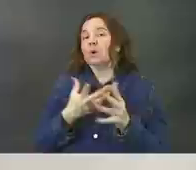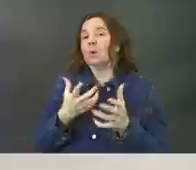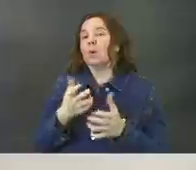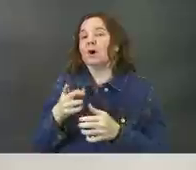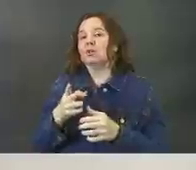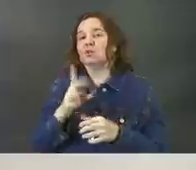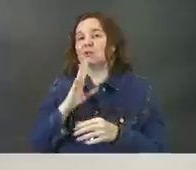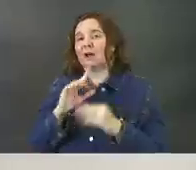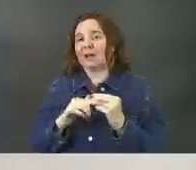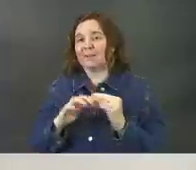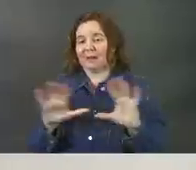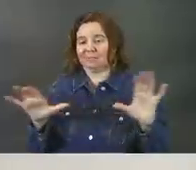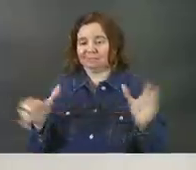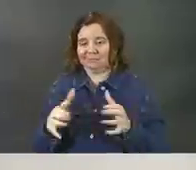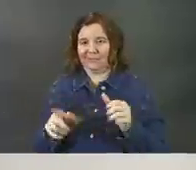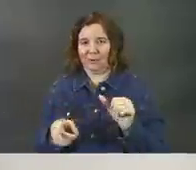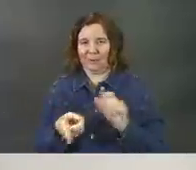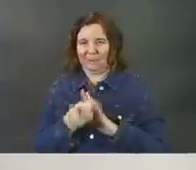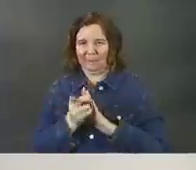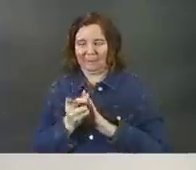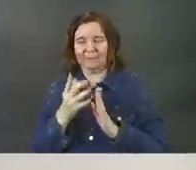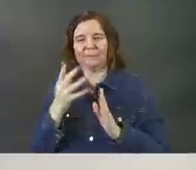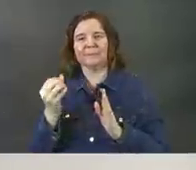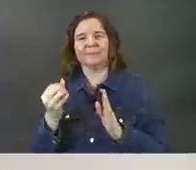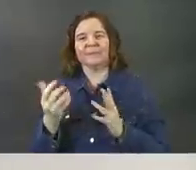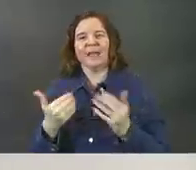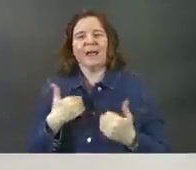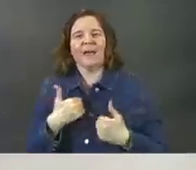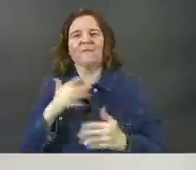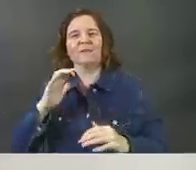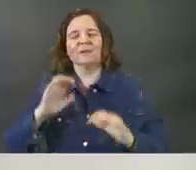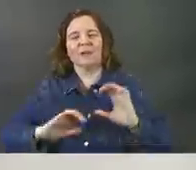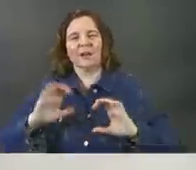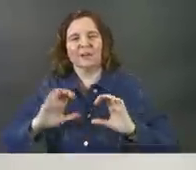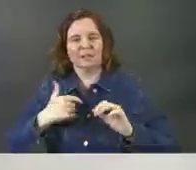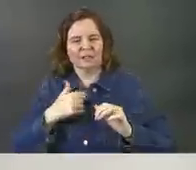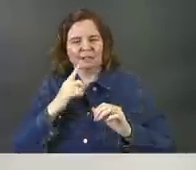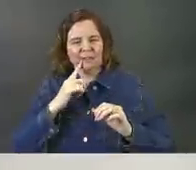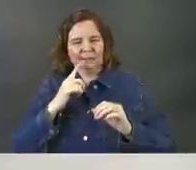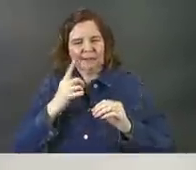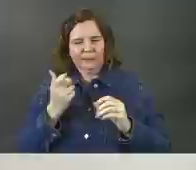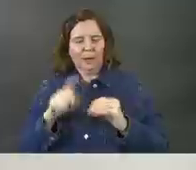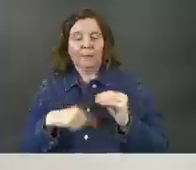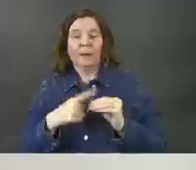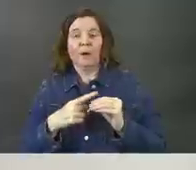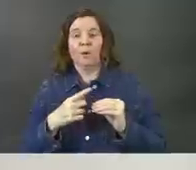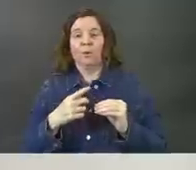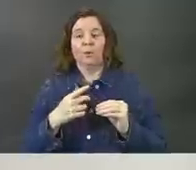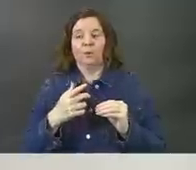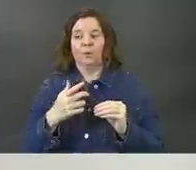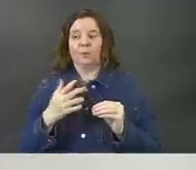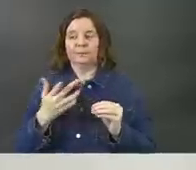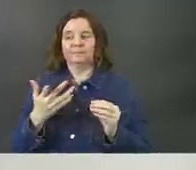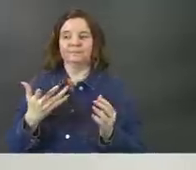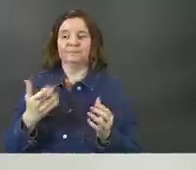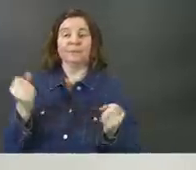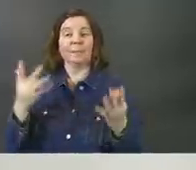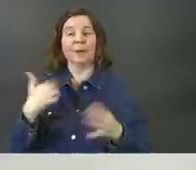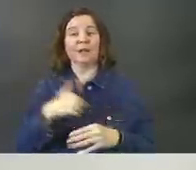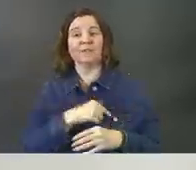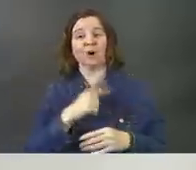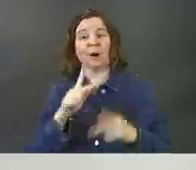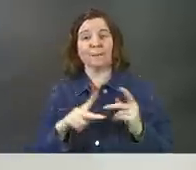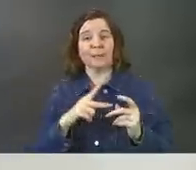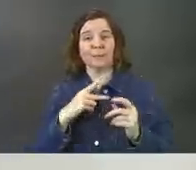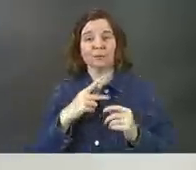wanted to talk about our congregation just for a second and have a conversation just quickly about the fact that many of